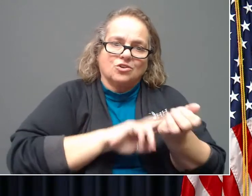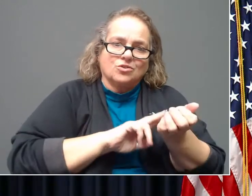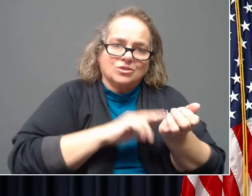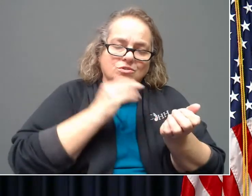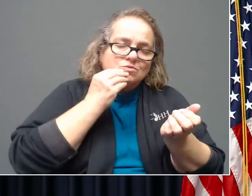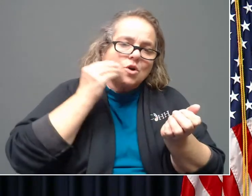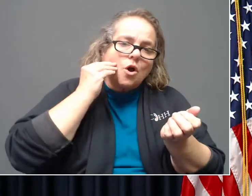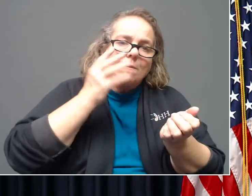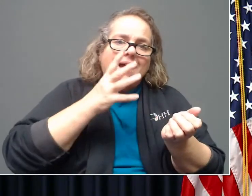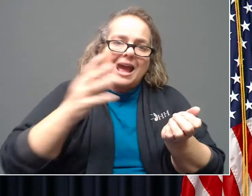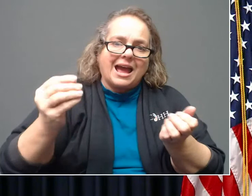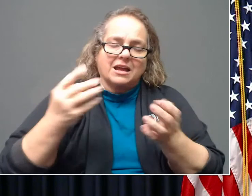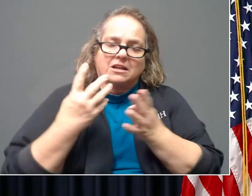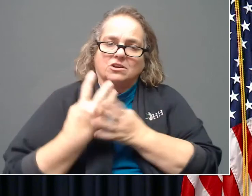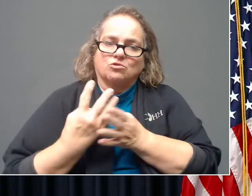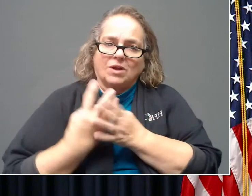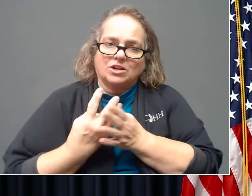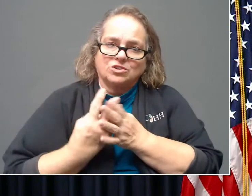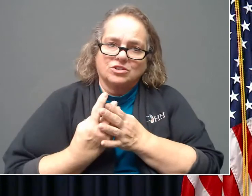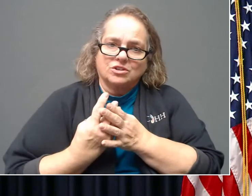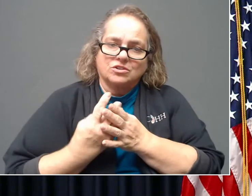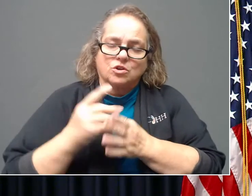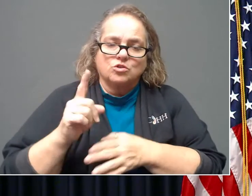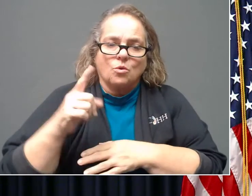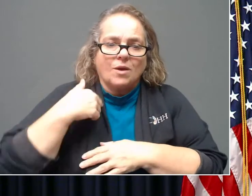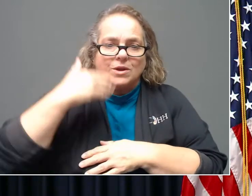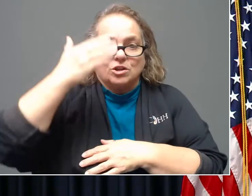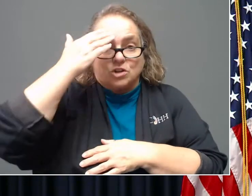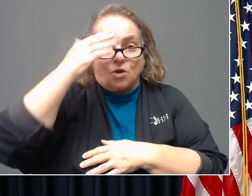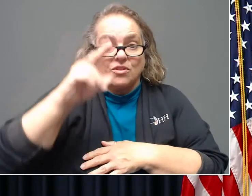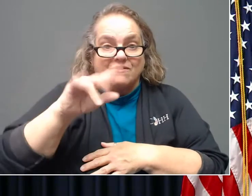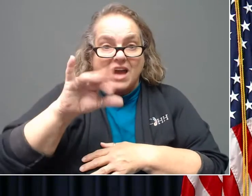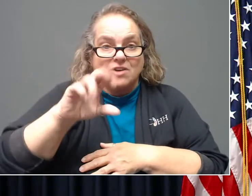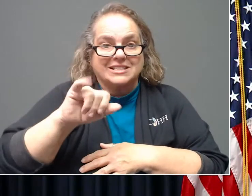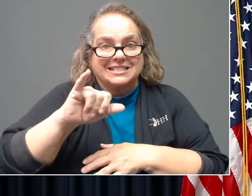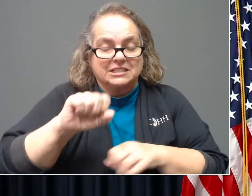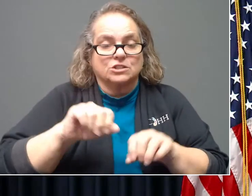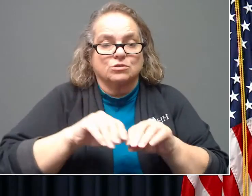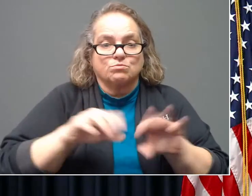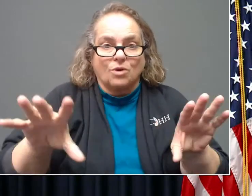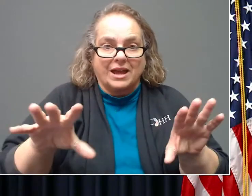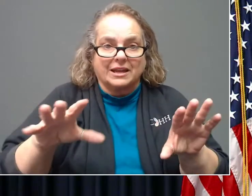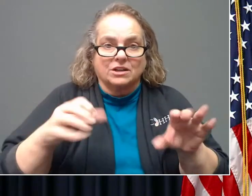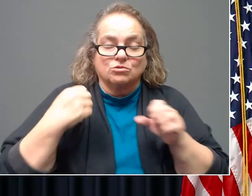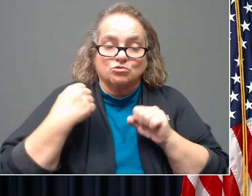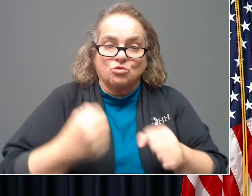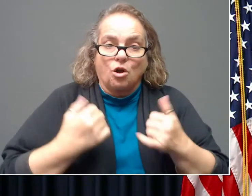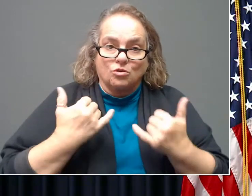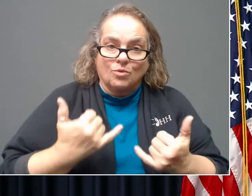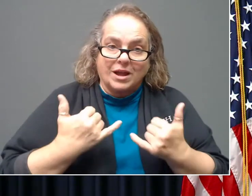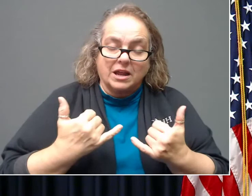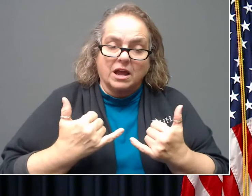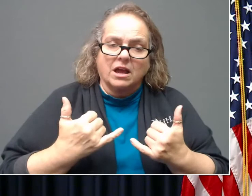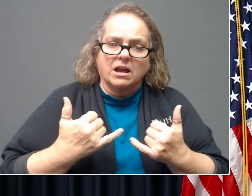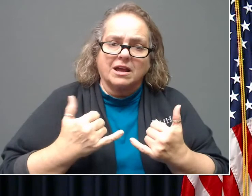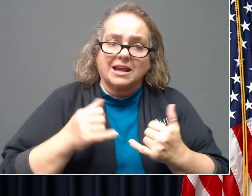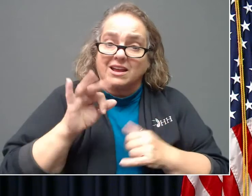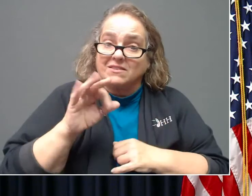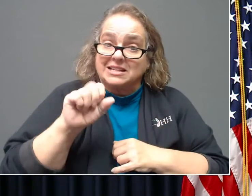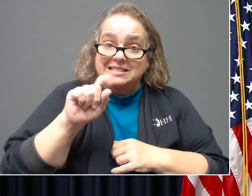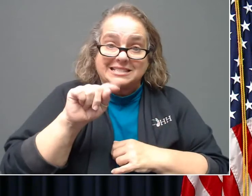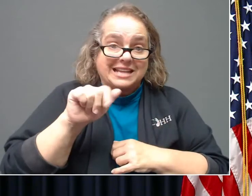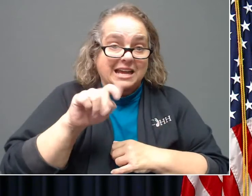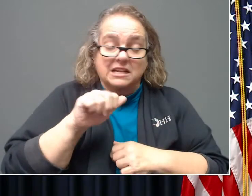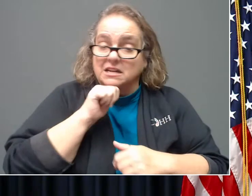among correction staff, where we know the virus is spreading like wildfire right now. If the state is not tracking that